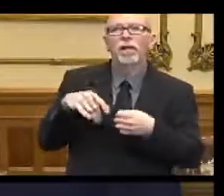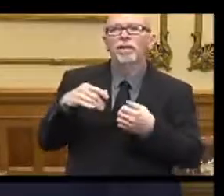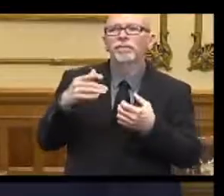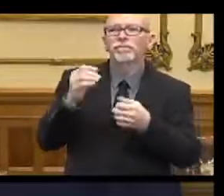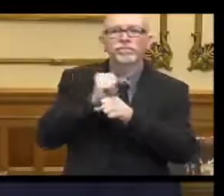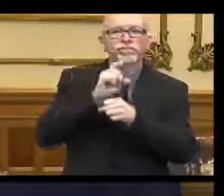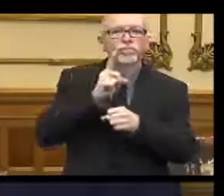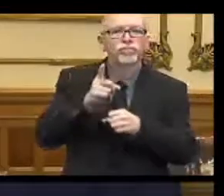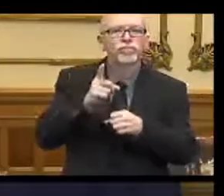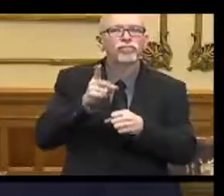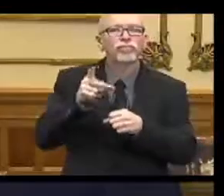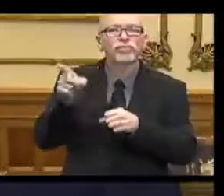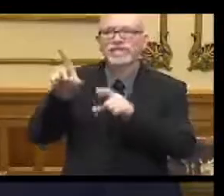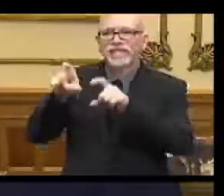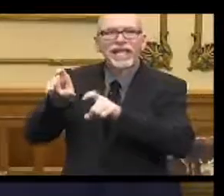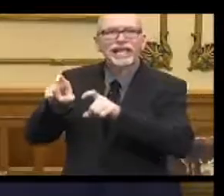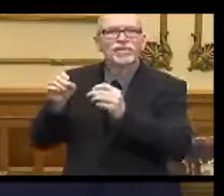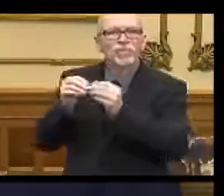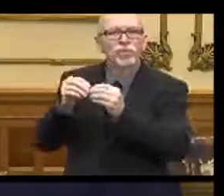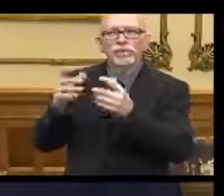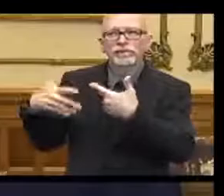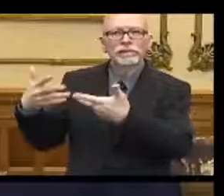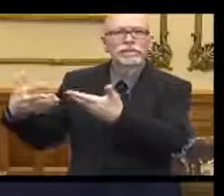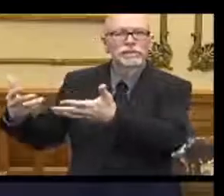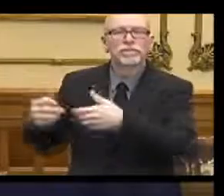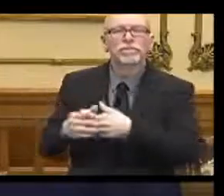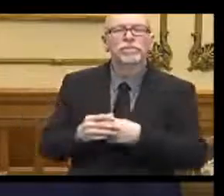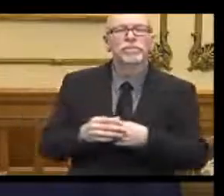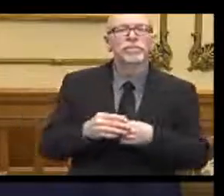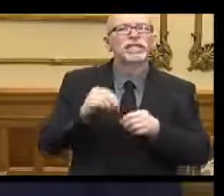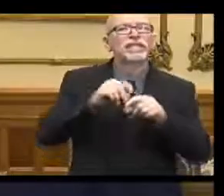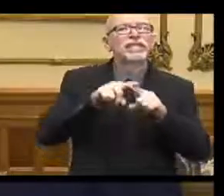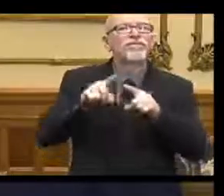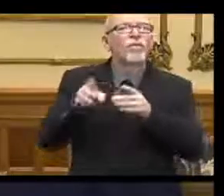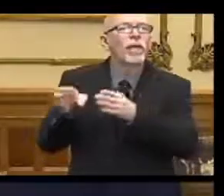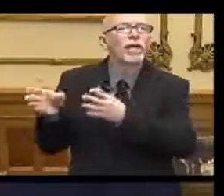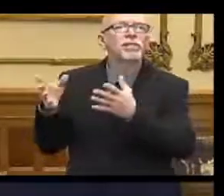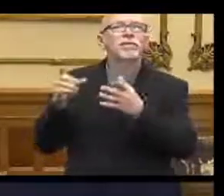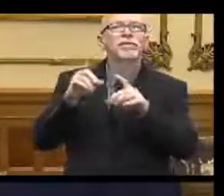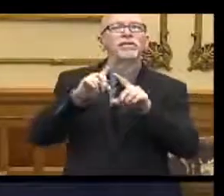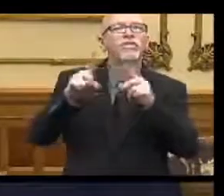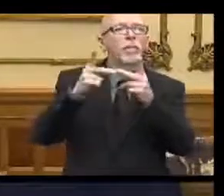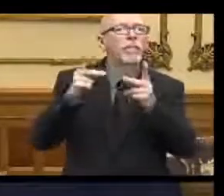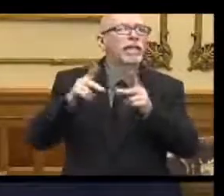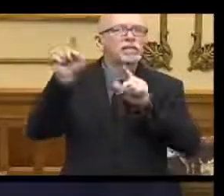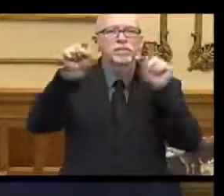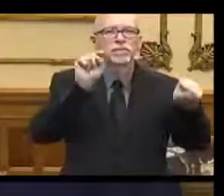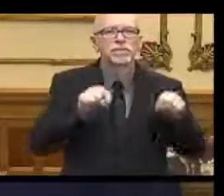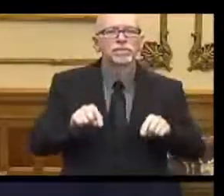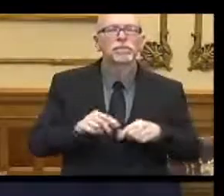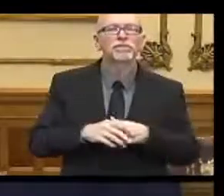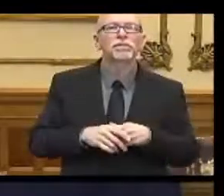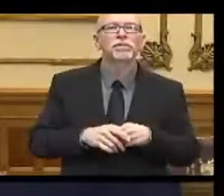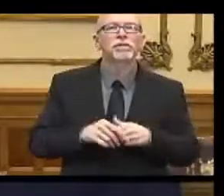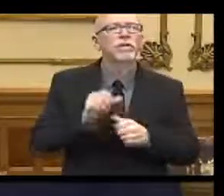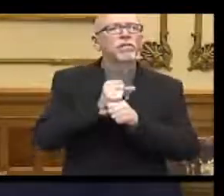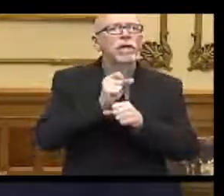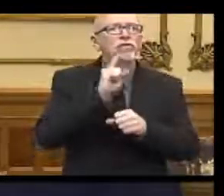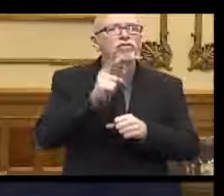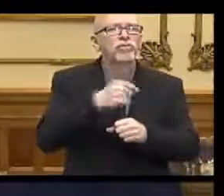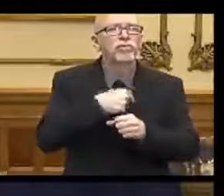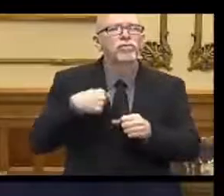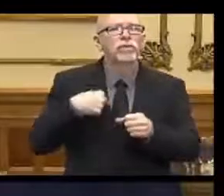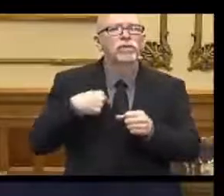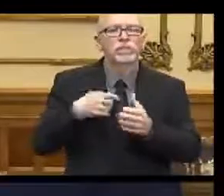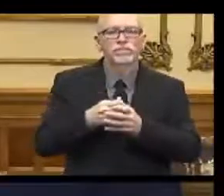levels, continuing the testing in different ways, in different places, making sure that we're